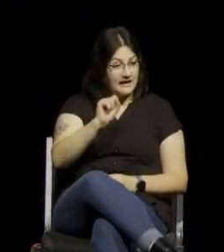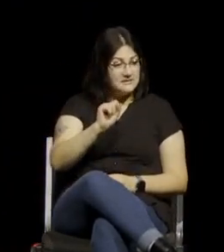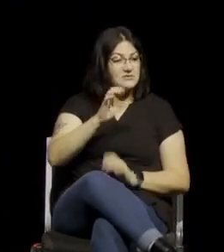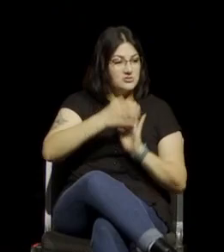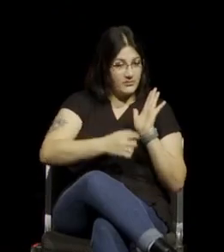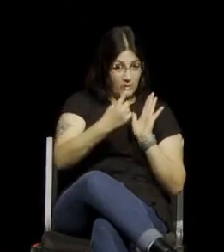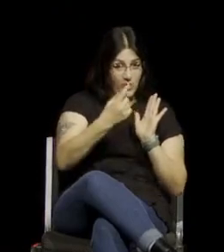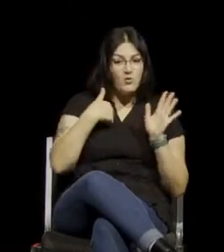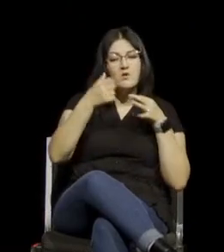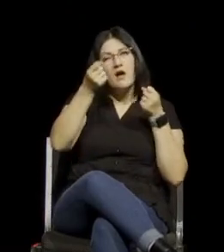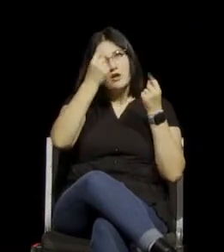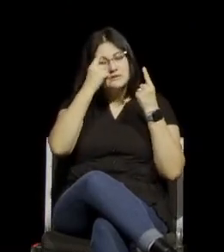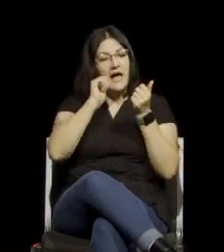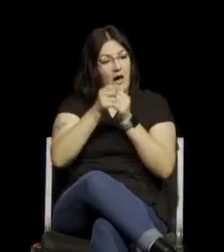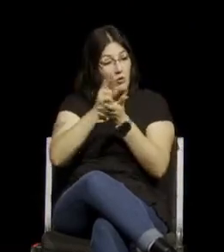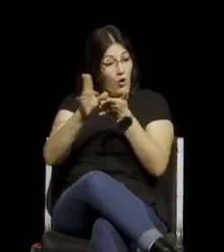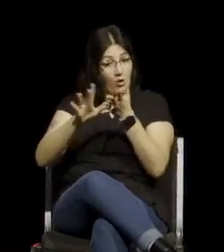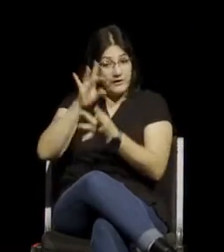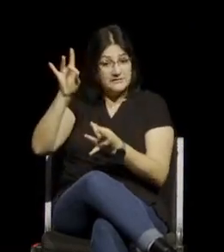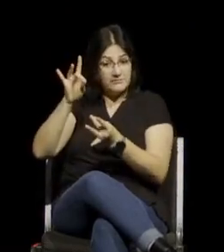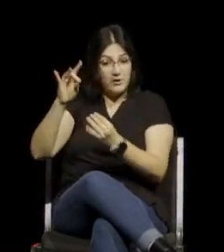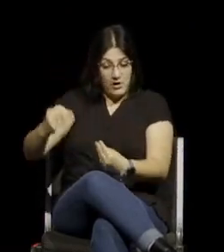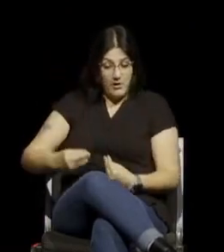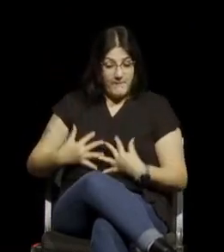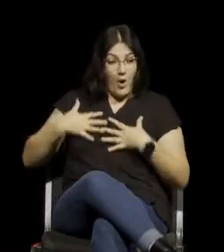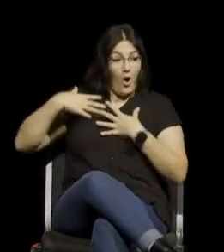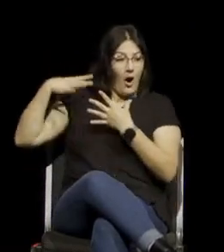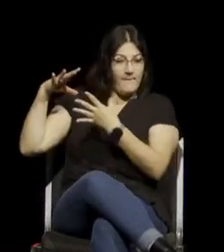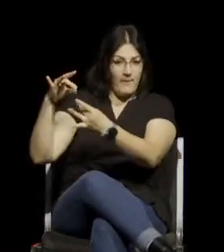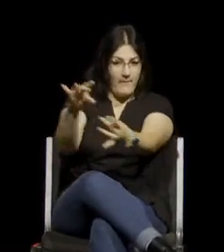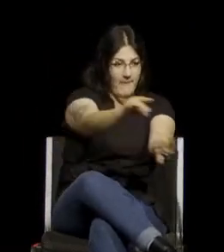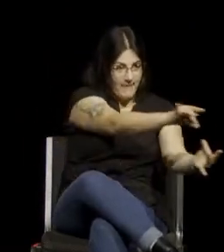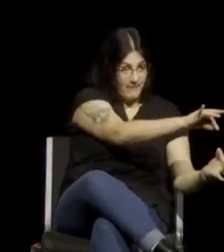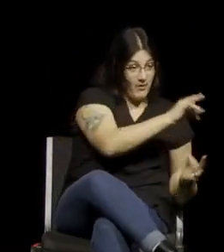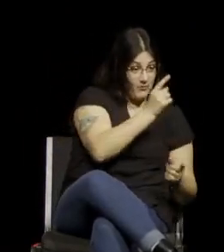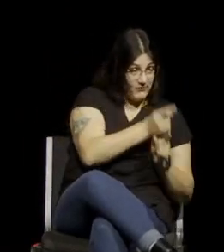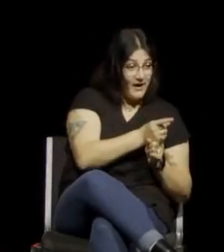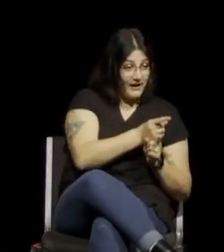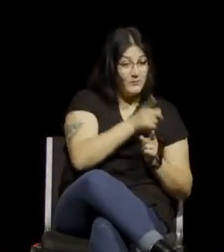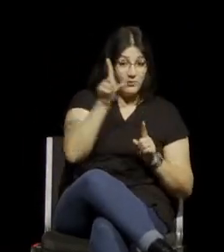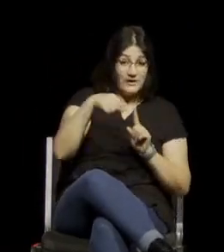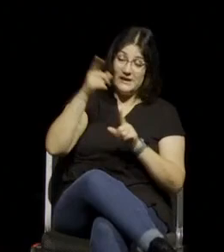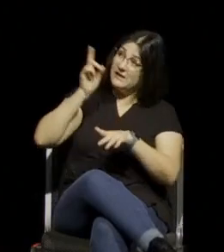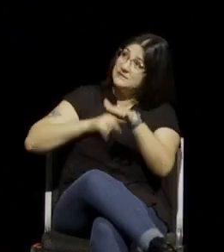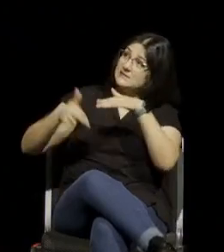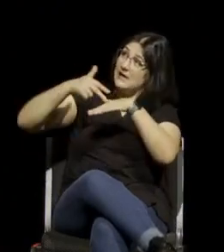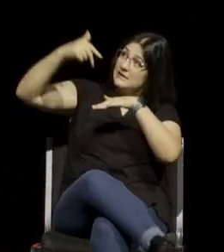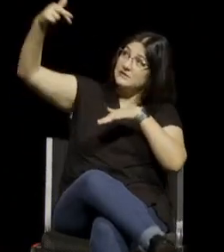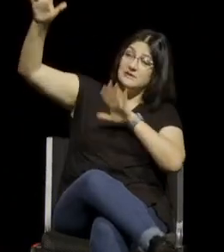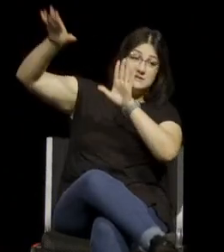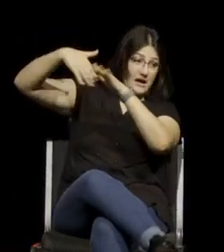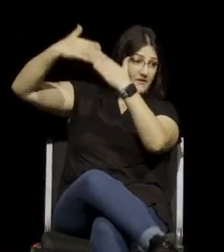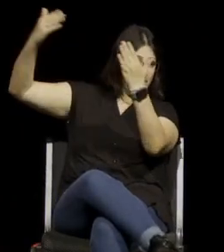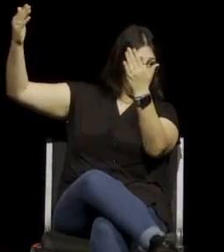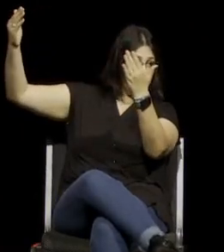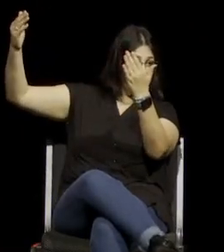the Holy Spirit descended upon believers after Jesus' resurrection from the grave and his ascension into heaven.